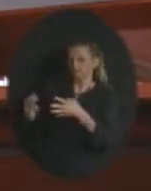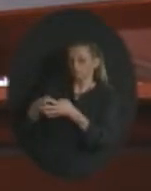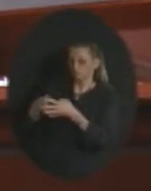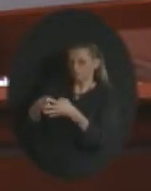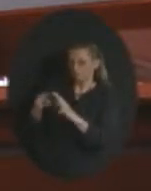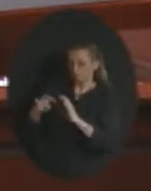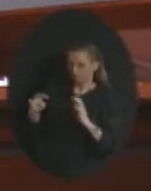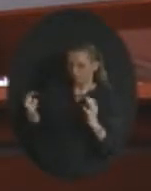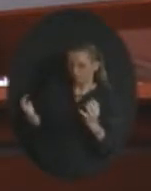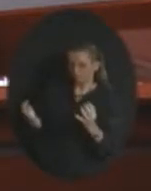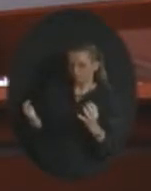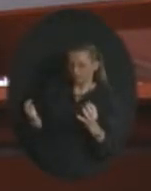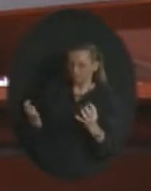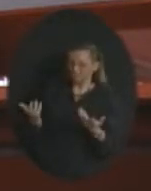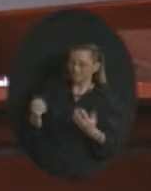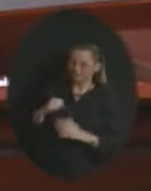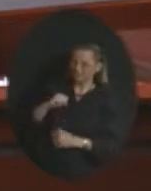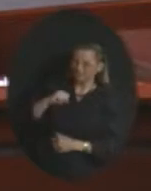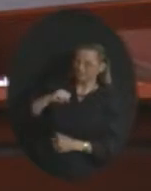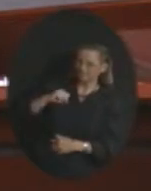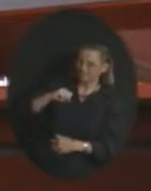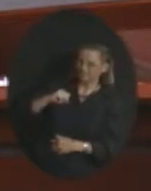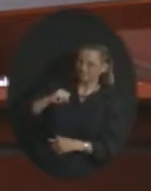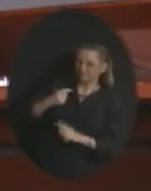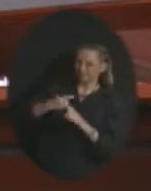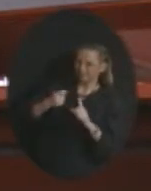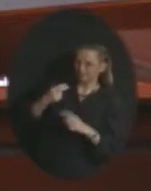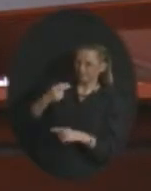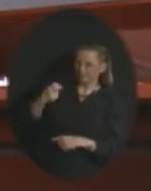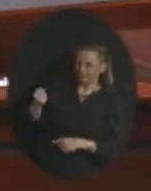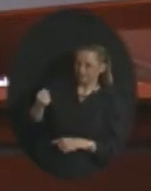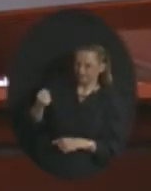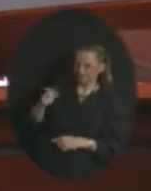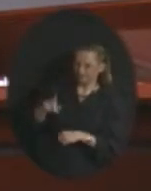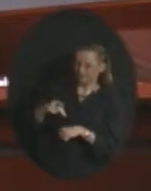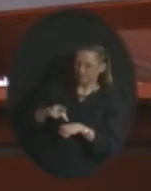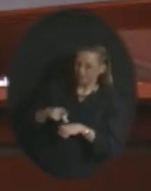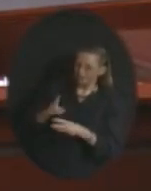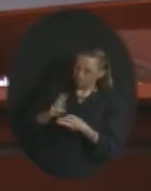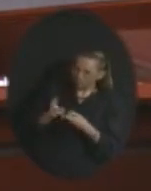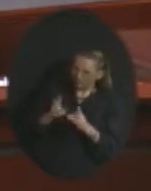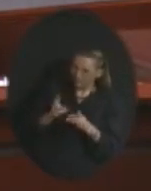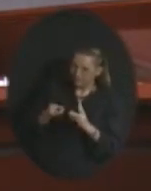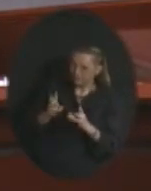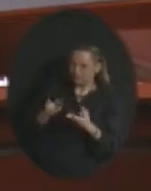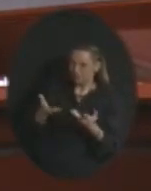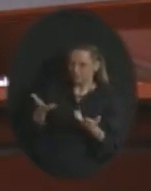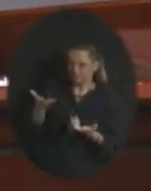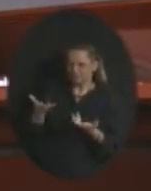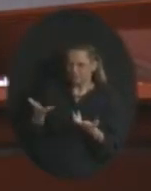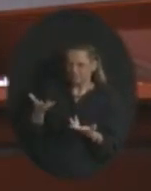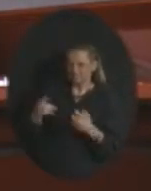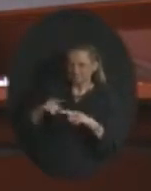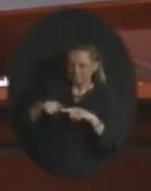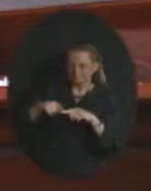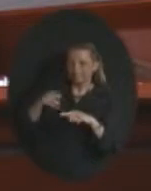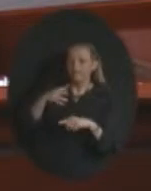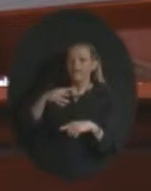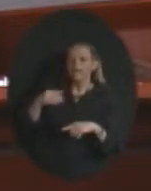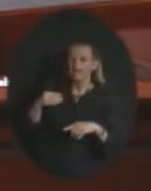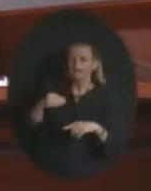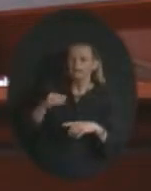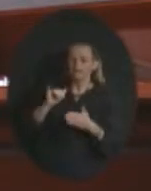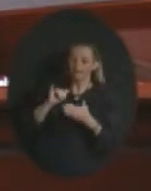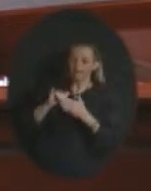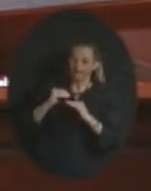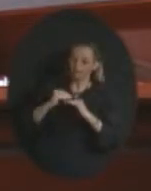high school principals is not only weather, but right now it is the fact that you are on a surface, a grass, uneven surface that many